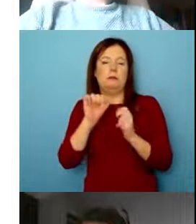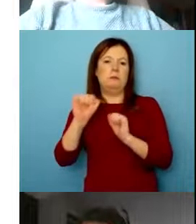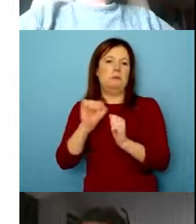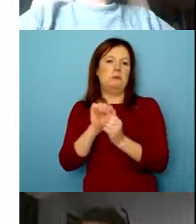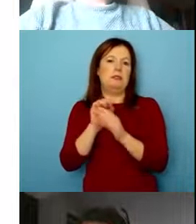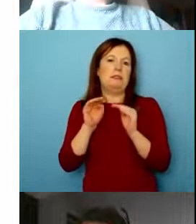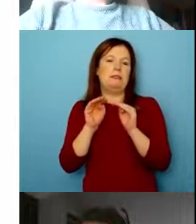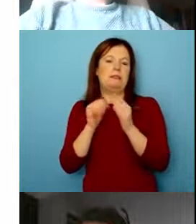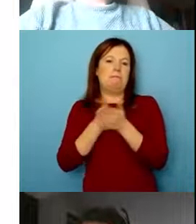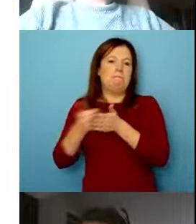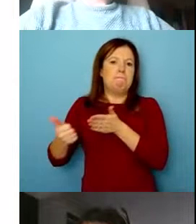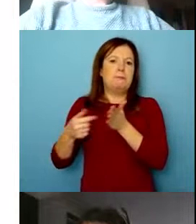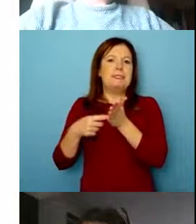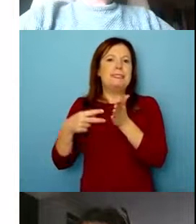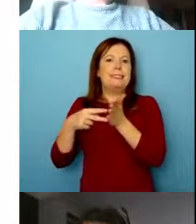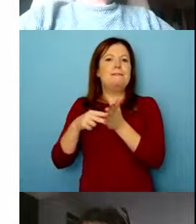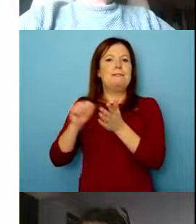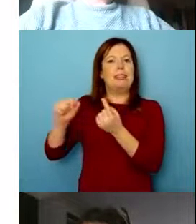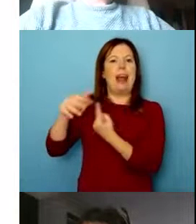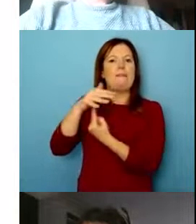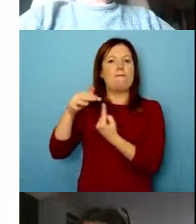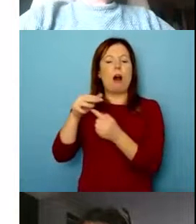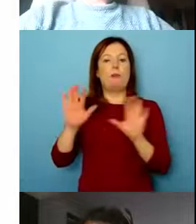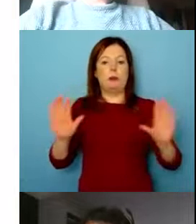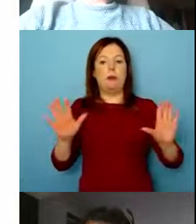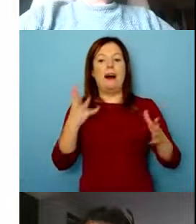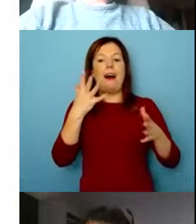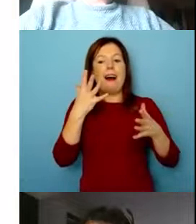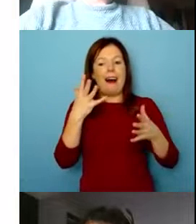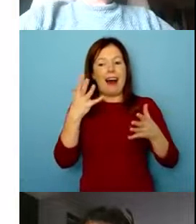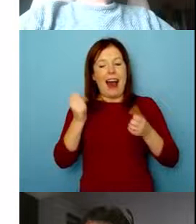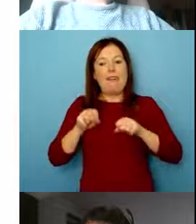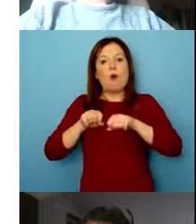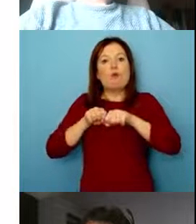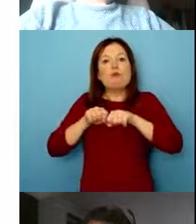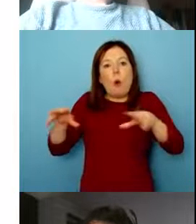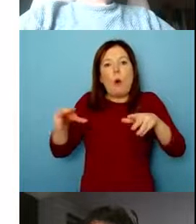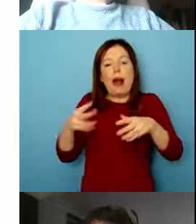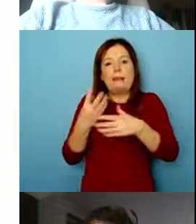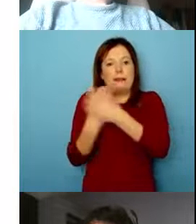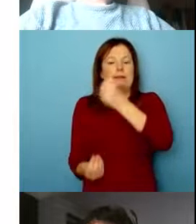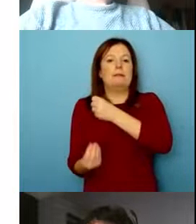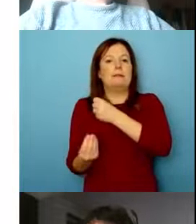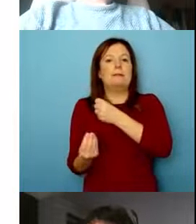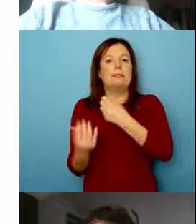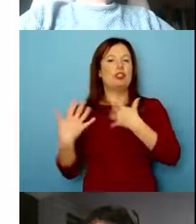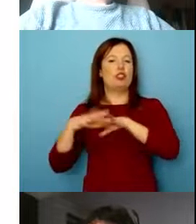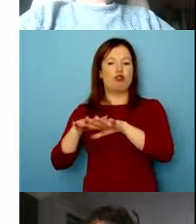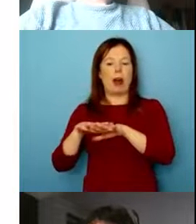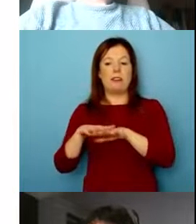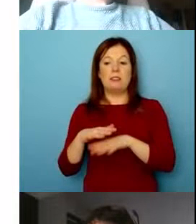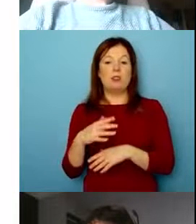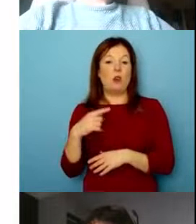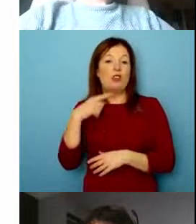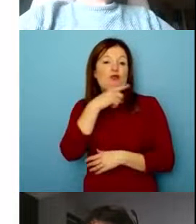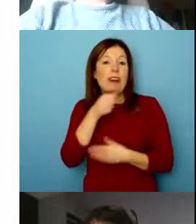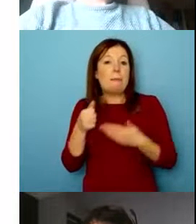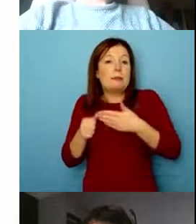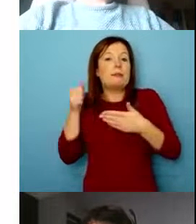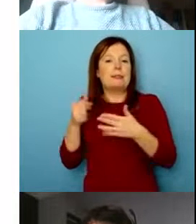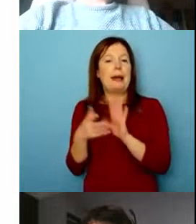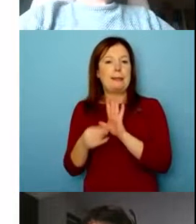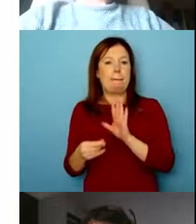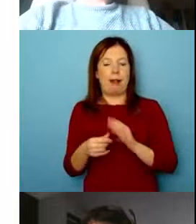TV application environments, and that's that there's an integration with the broadcast, so enabling things like red button